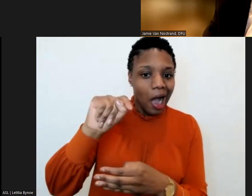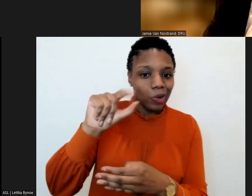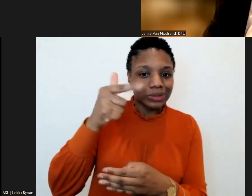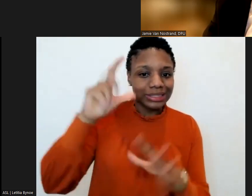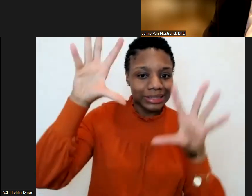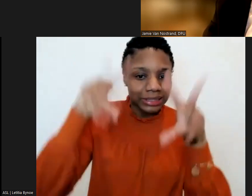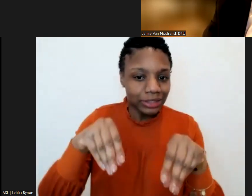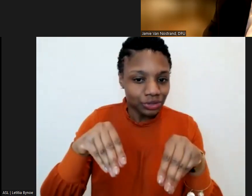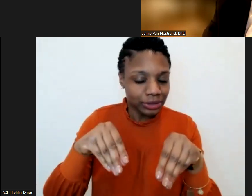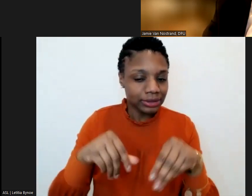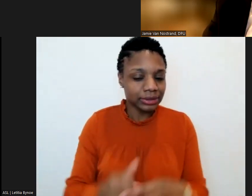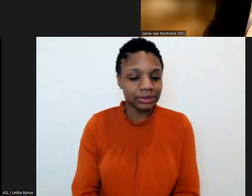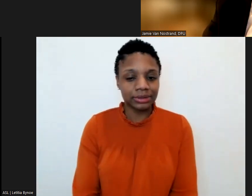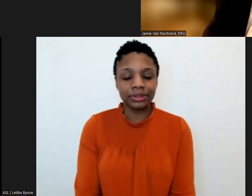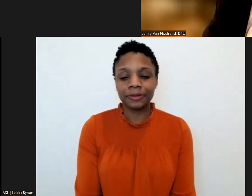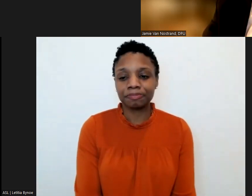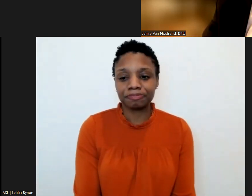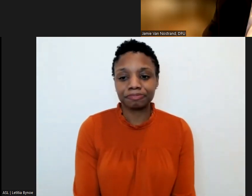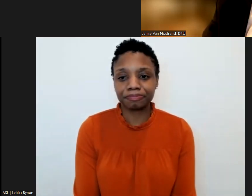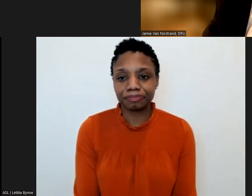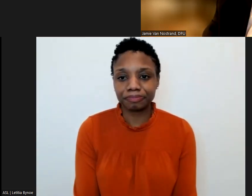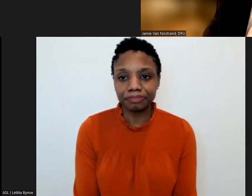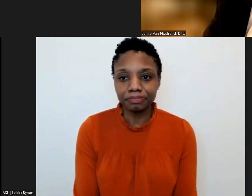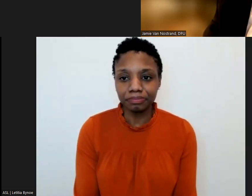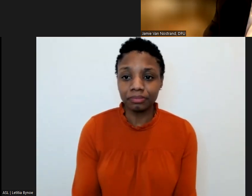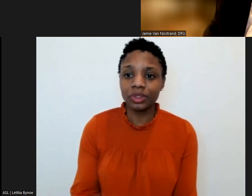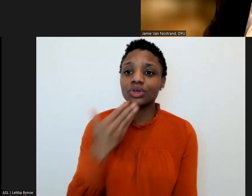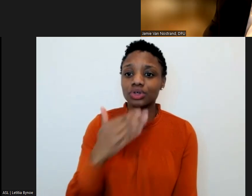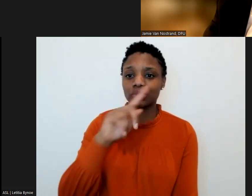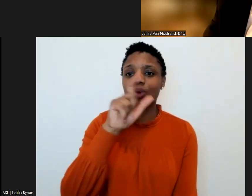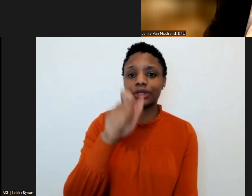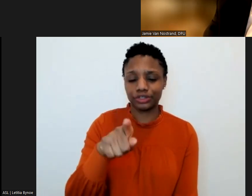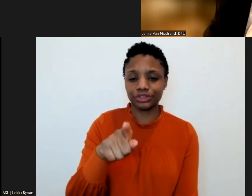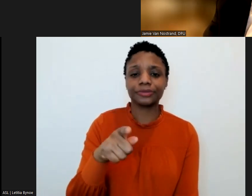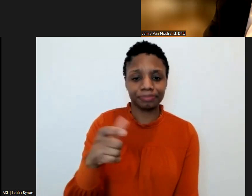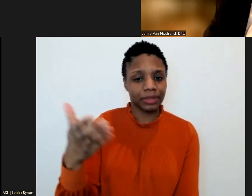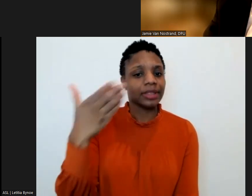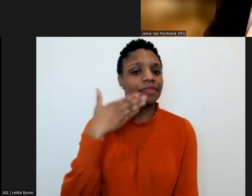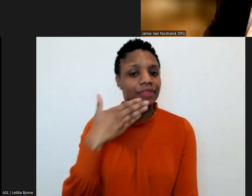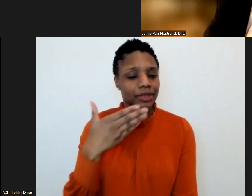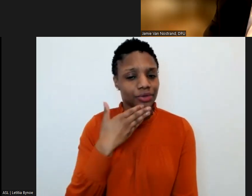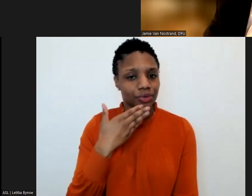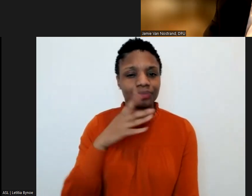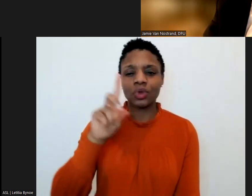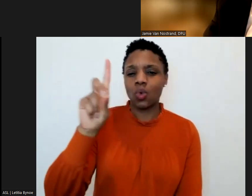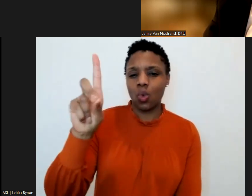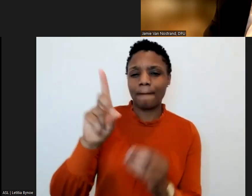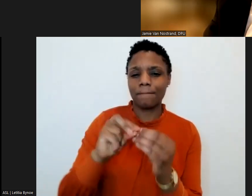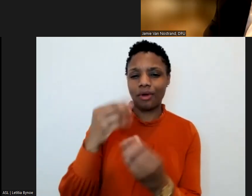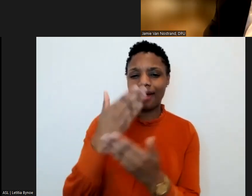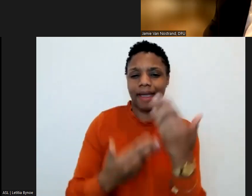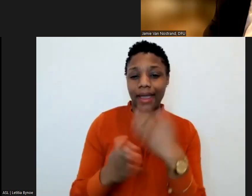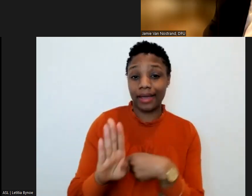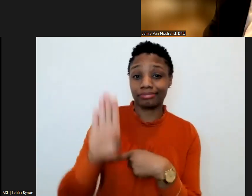issue. Thanks, Kalila. Thank you. Good question. Thank you, Chair, and thank you, Commissioner. I see one more hand, Caroline, and